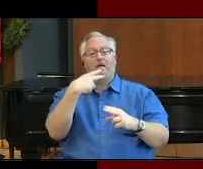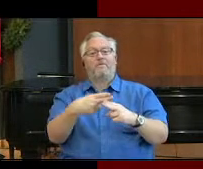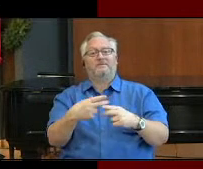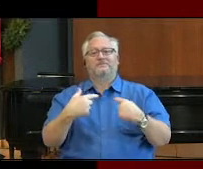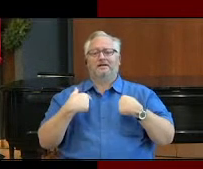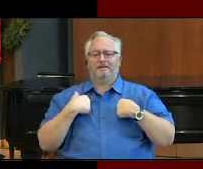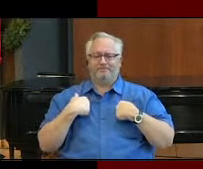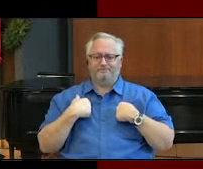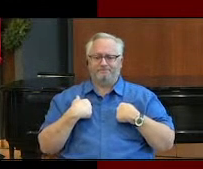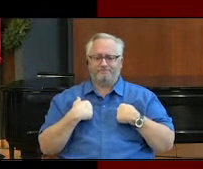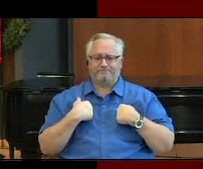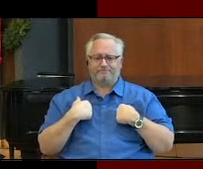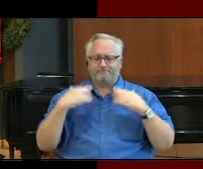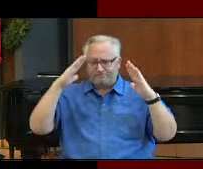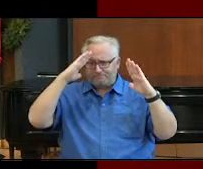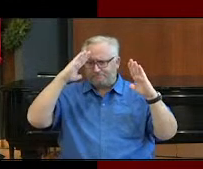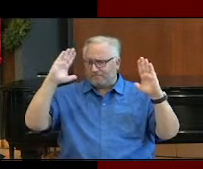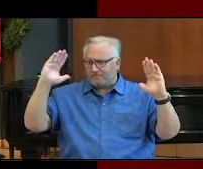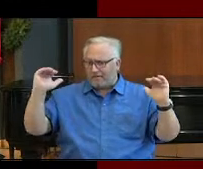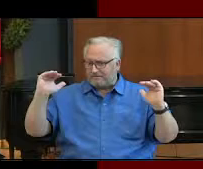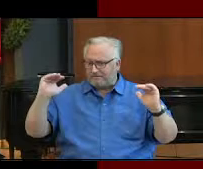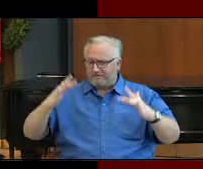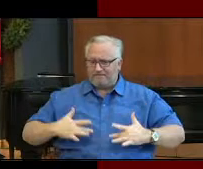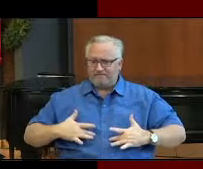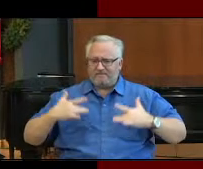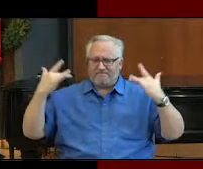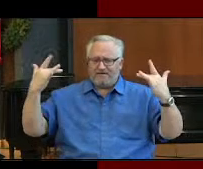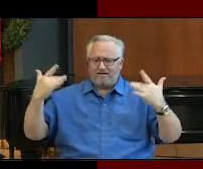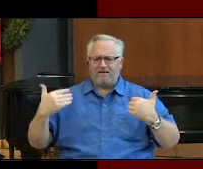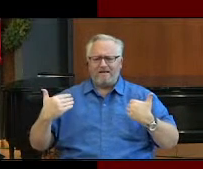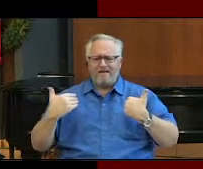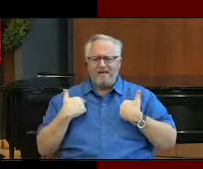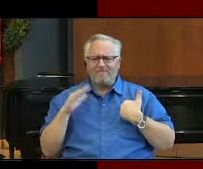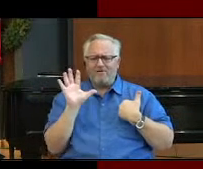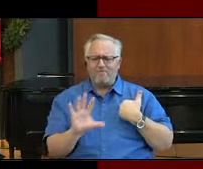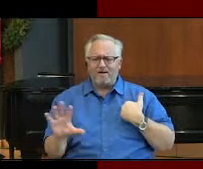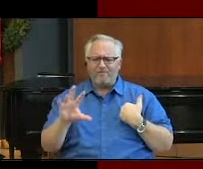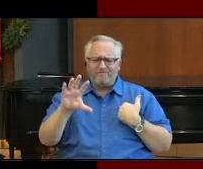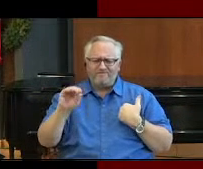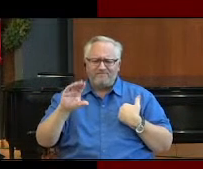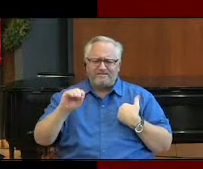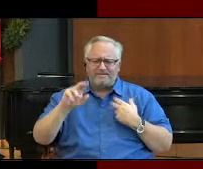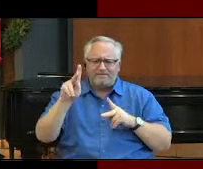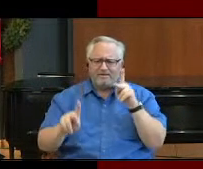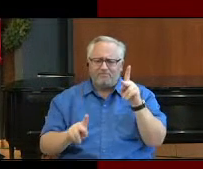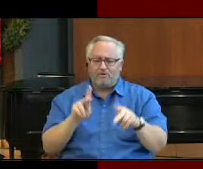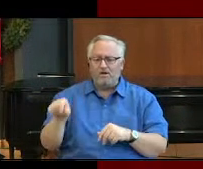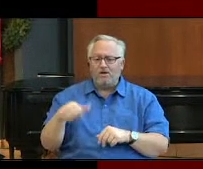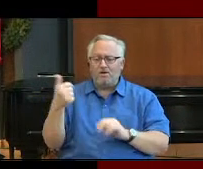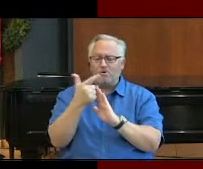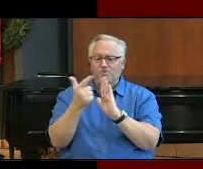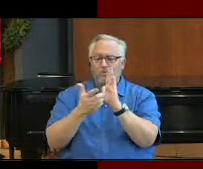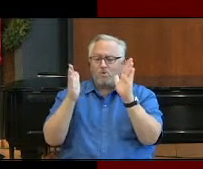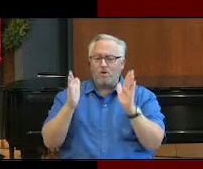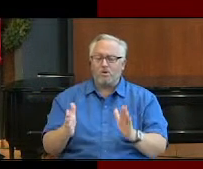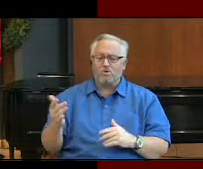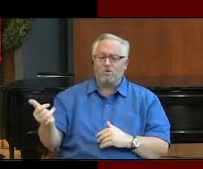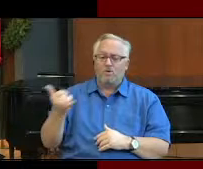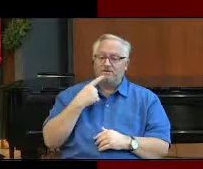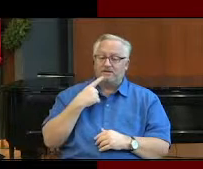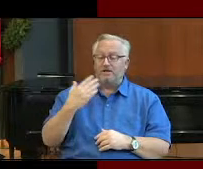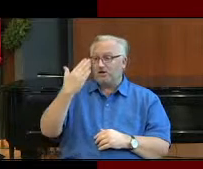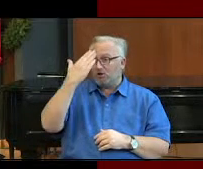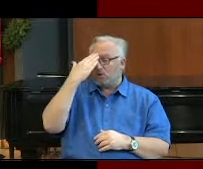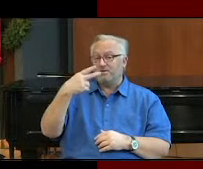I expected the event might get about 50 people. Then another lawyer called and he said he knew